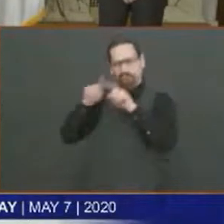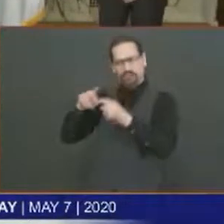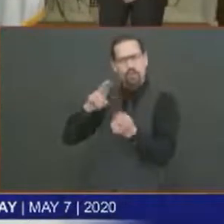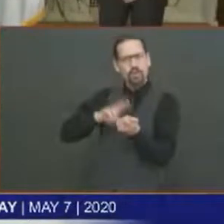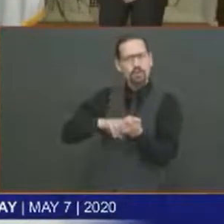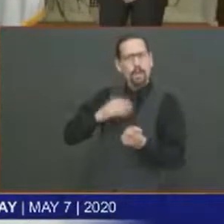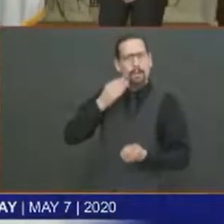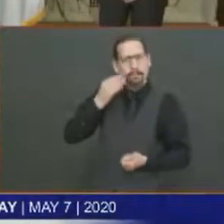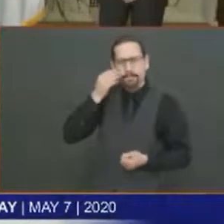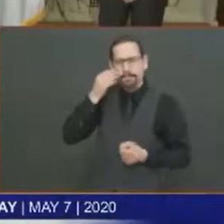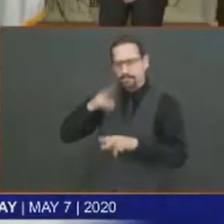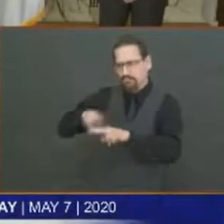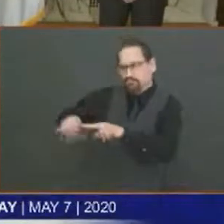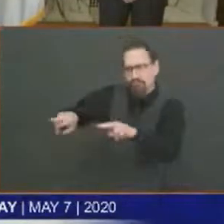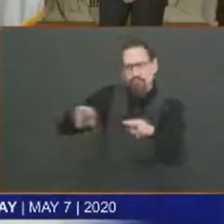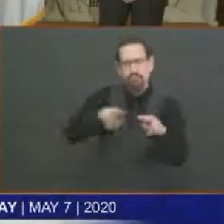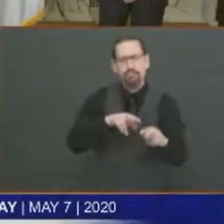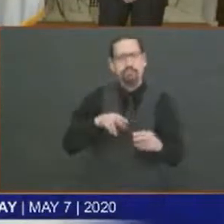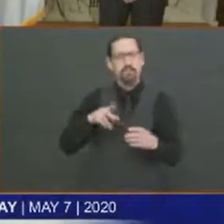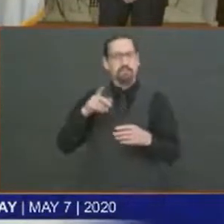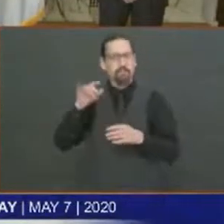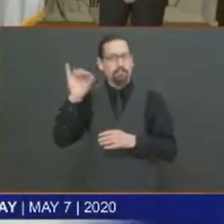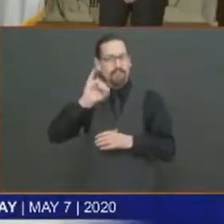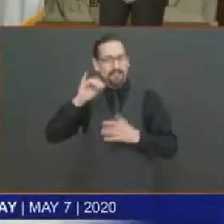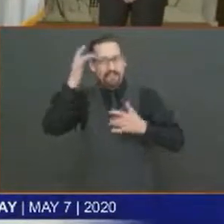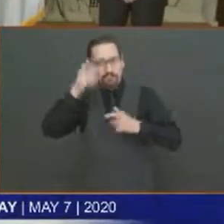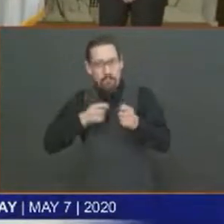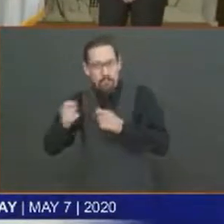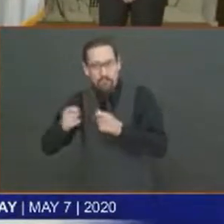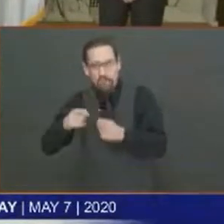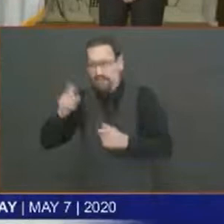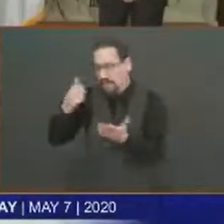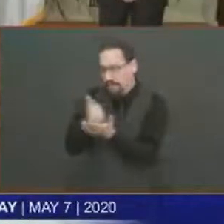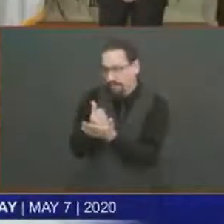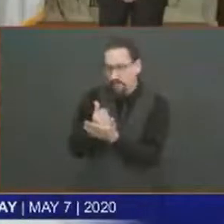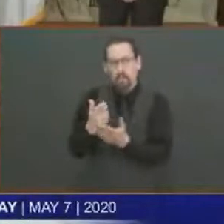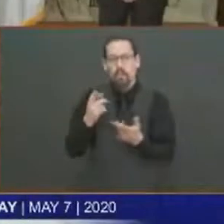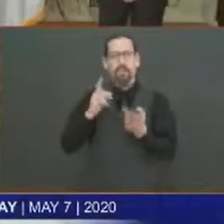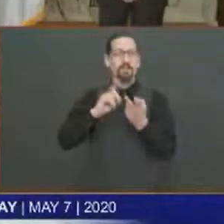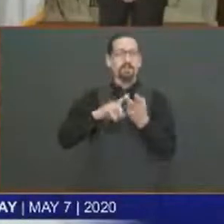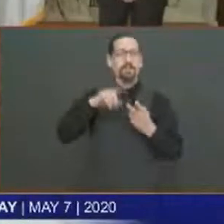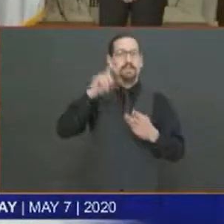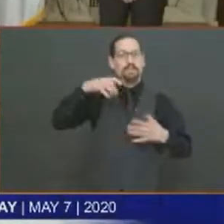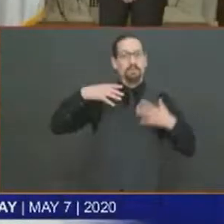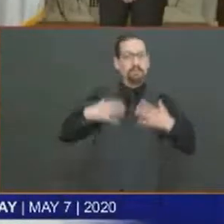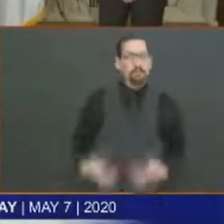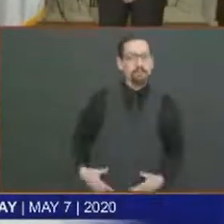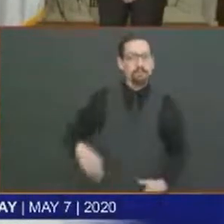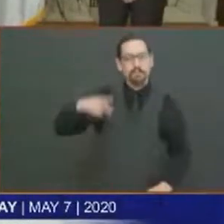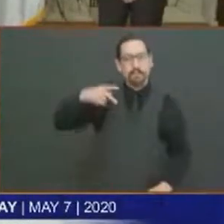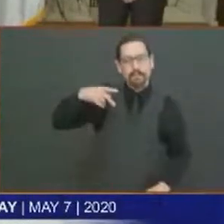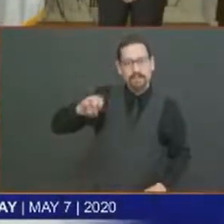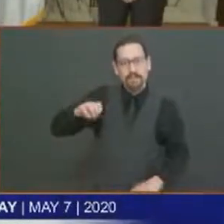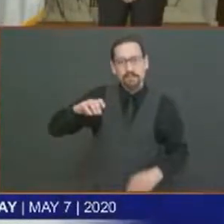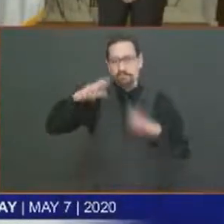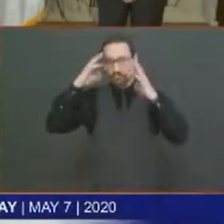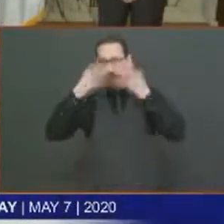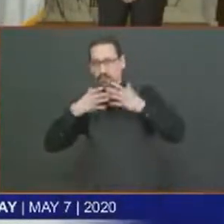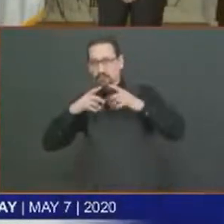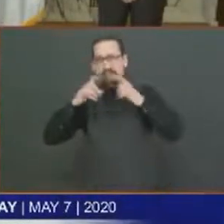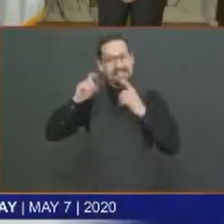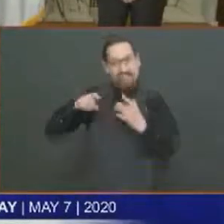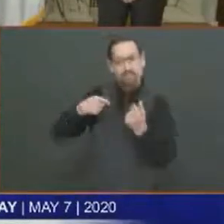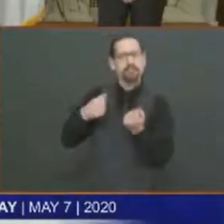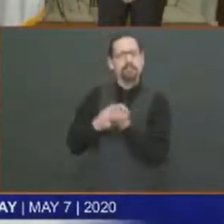PPE support, and what's needed to address the immediate. We also want to look forward to seeing how